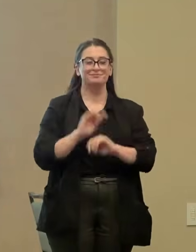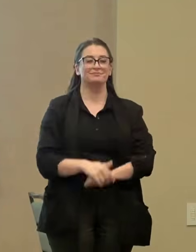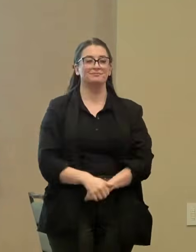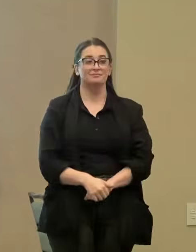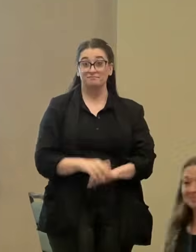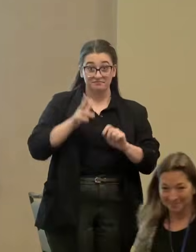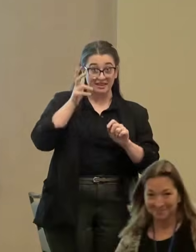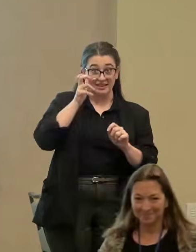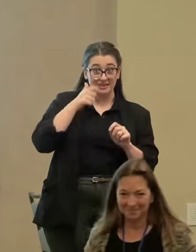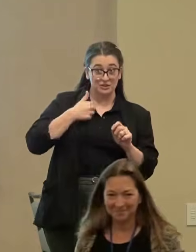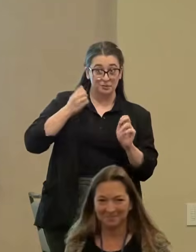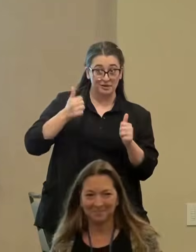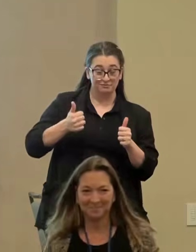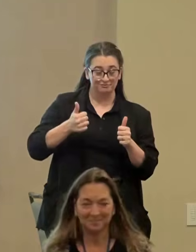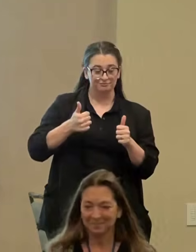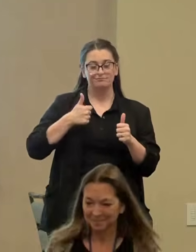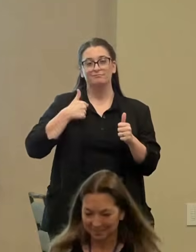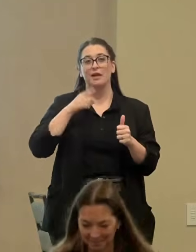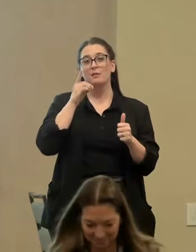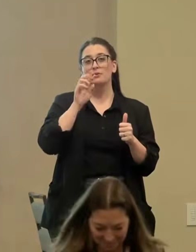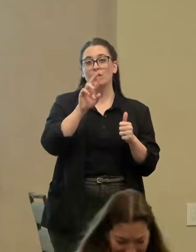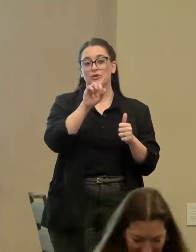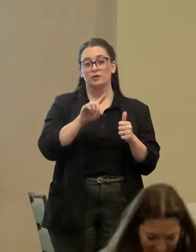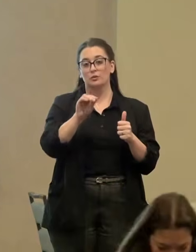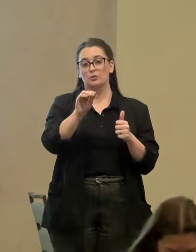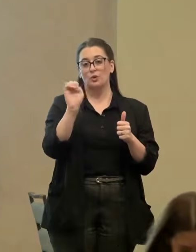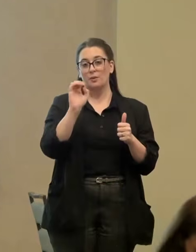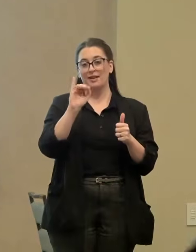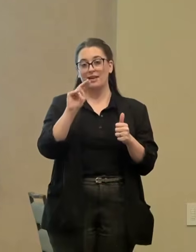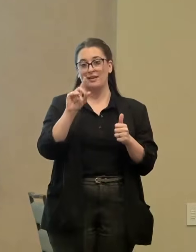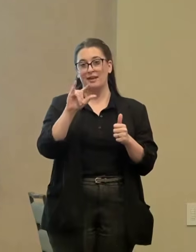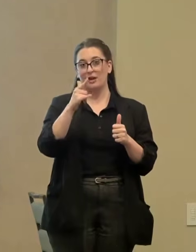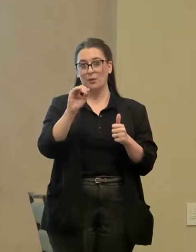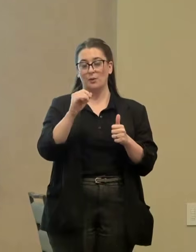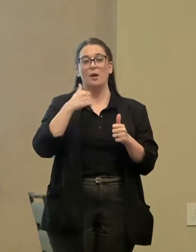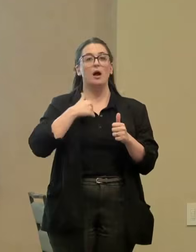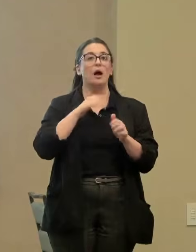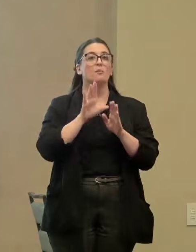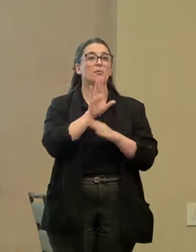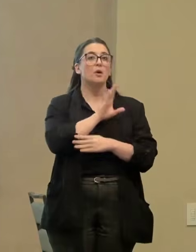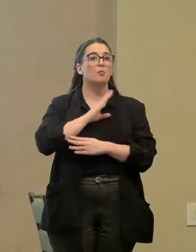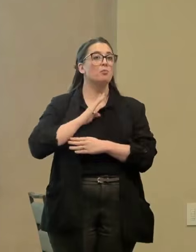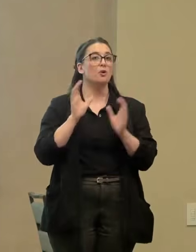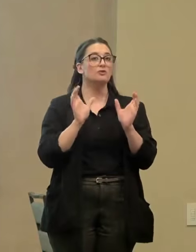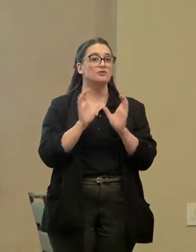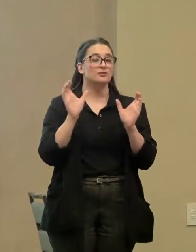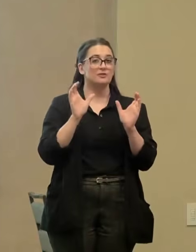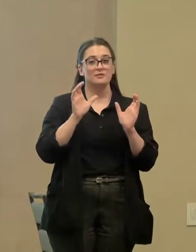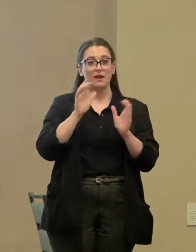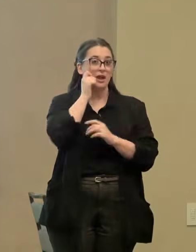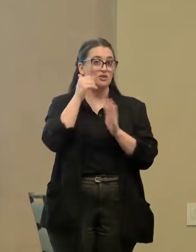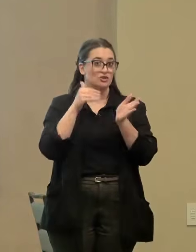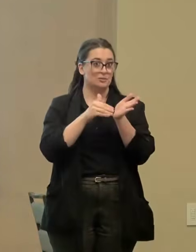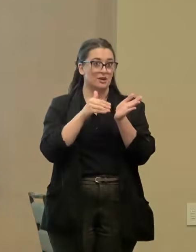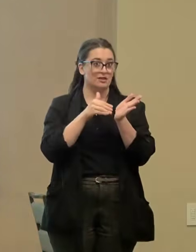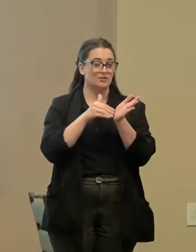Can we hear me okay? I'm Dr. Zoe Indigo. I'm a board-certified dermatologist and the founder of Skintervention.